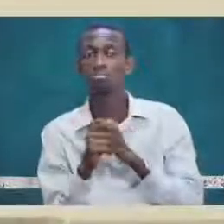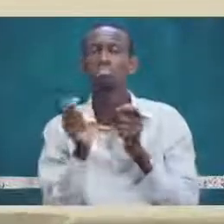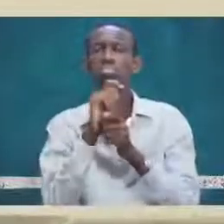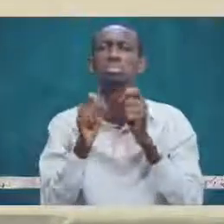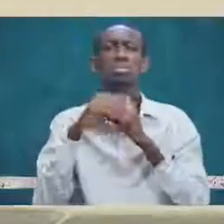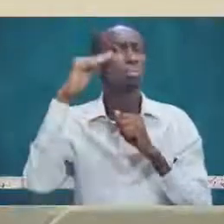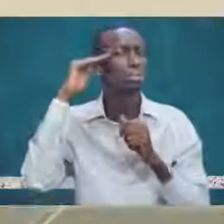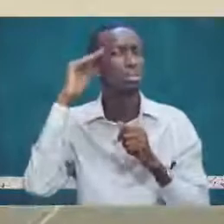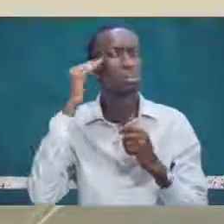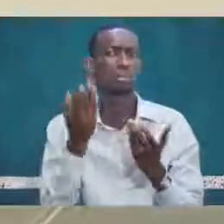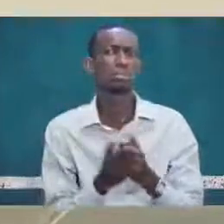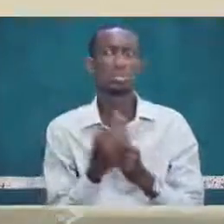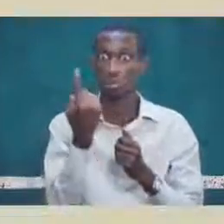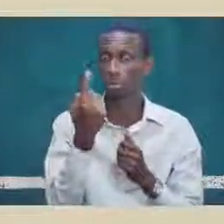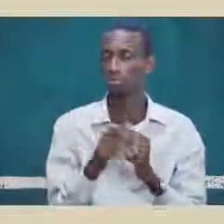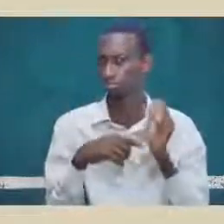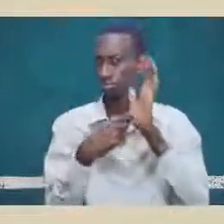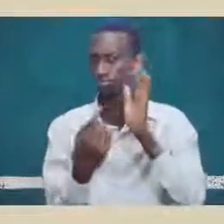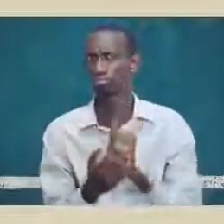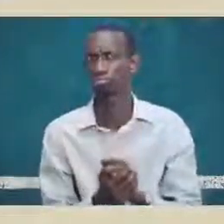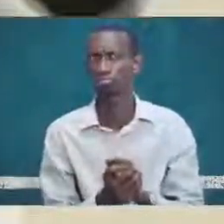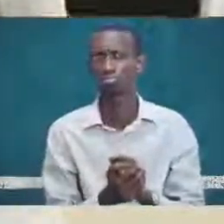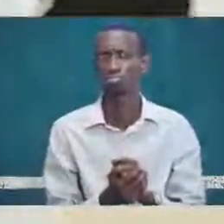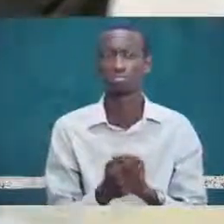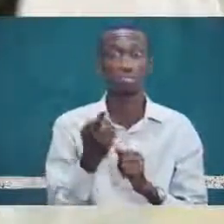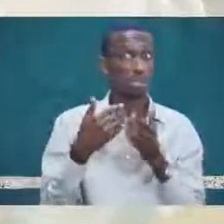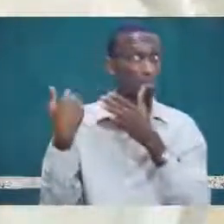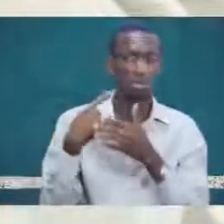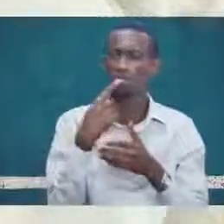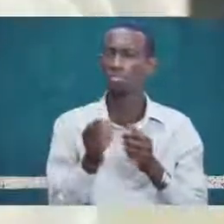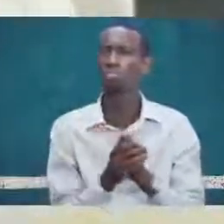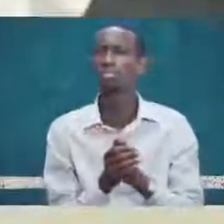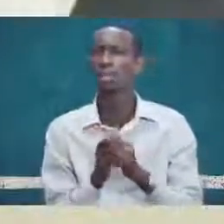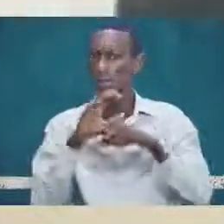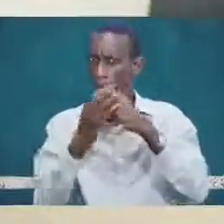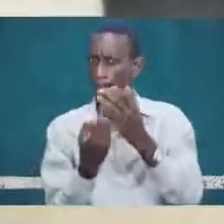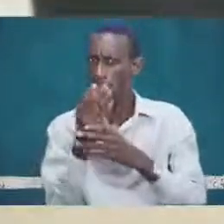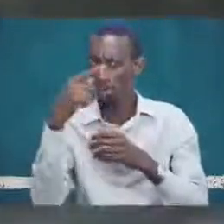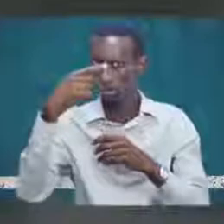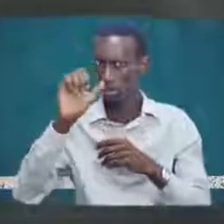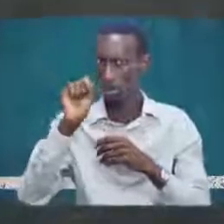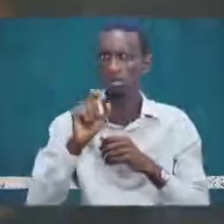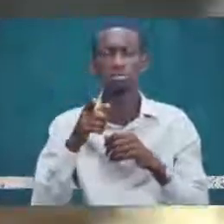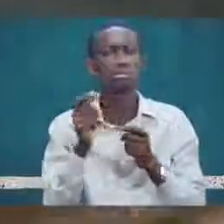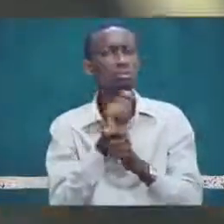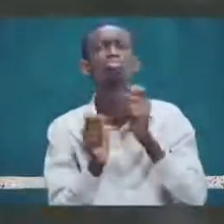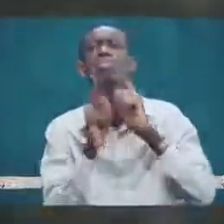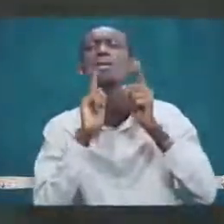That is one of the characteristics. I said production of the gas or change in color,